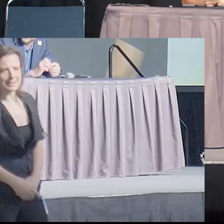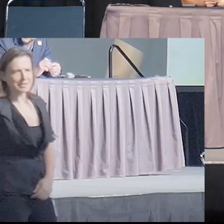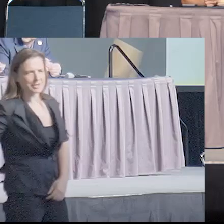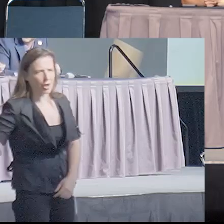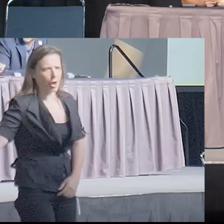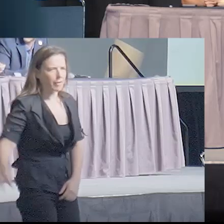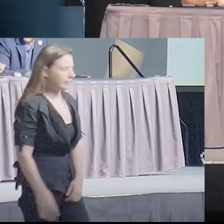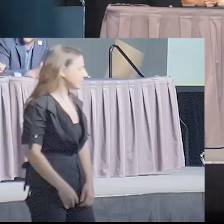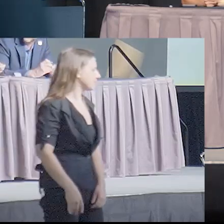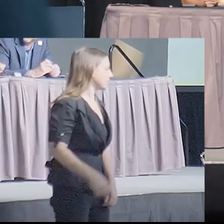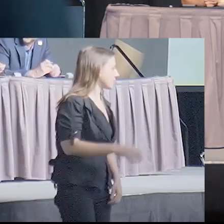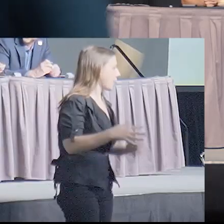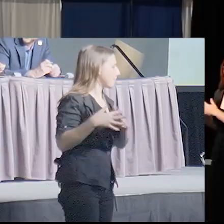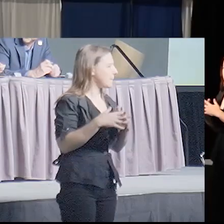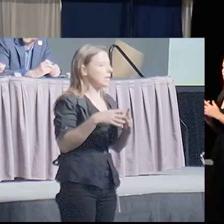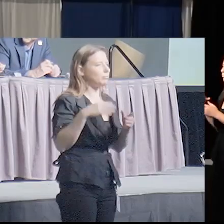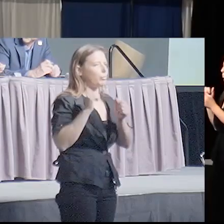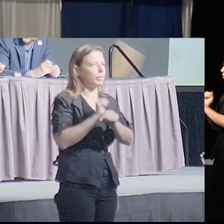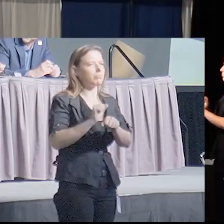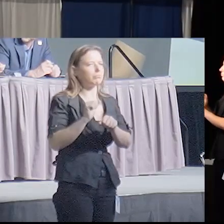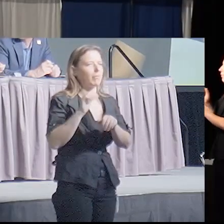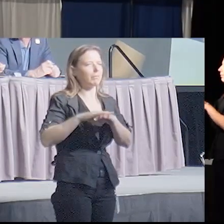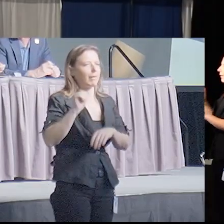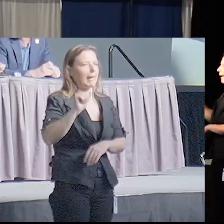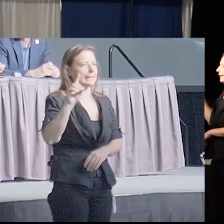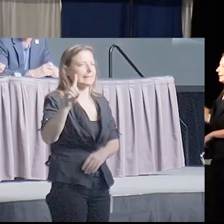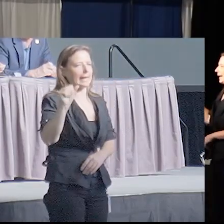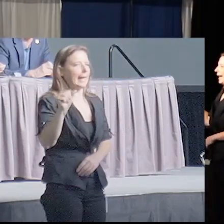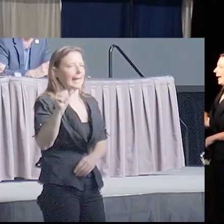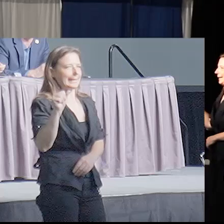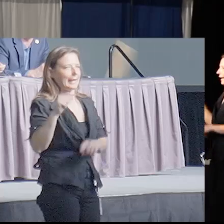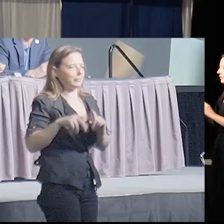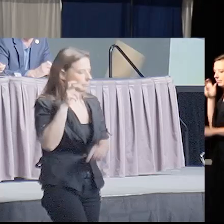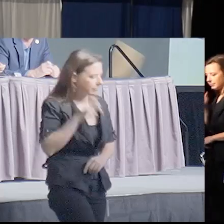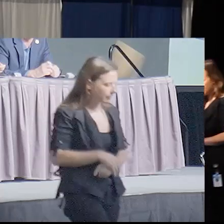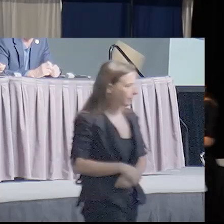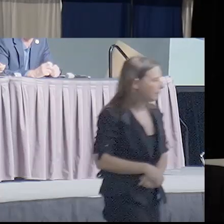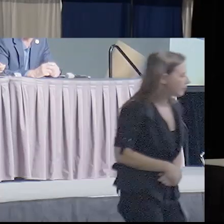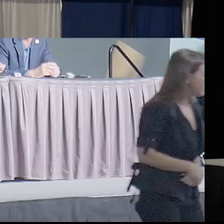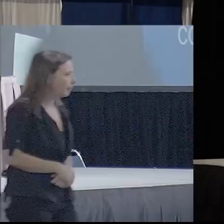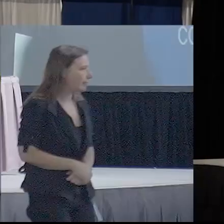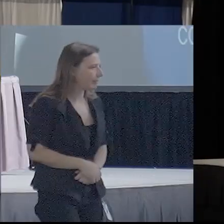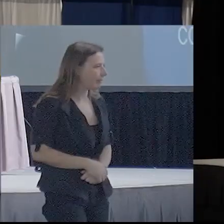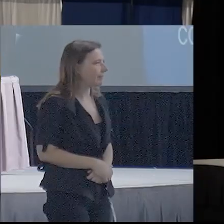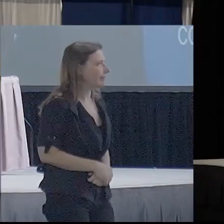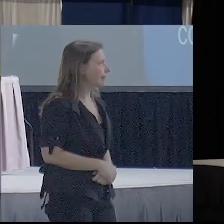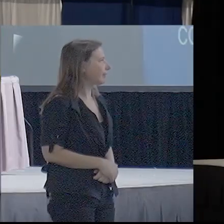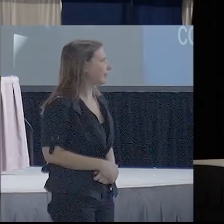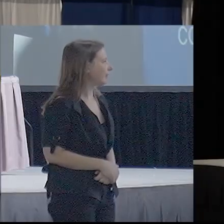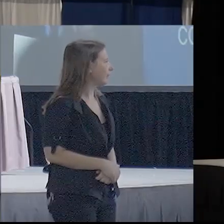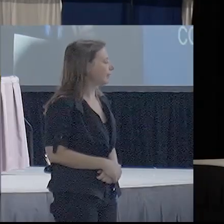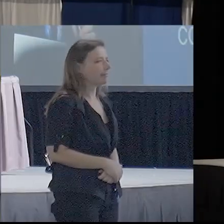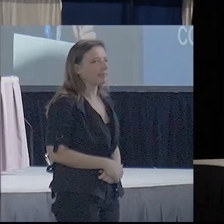with the Americans with Disabilities Act. He's also regarded as a founder and leader of the independent living movement by people with disabilities in